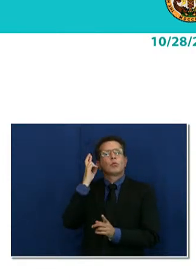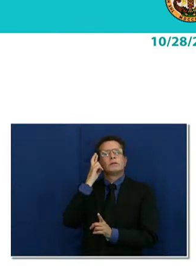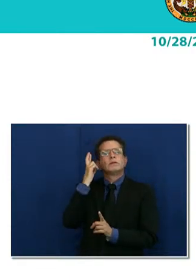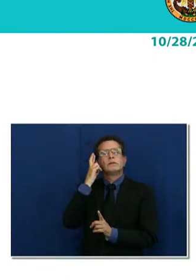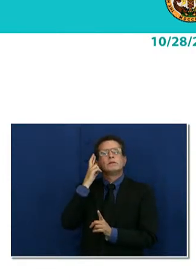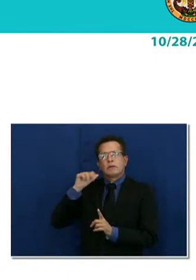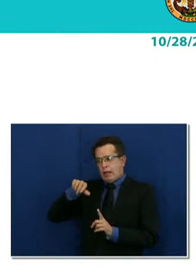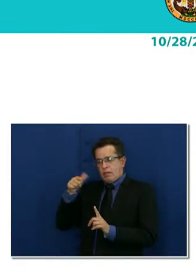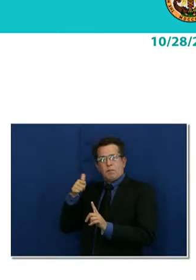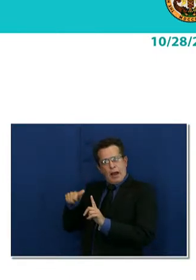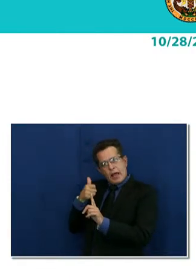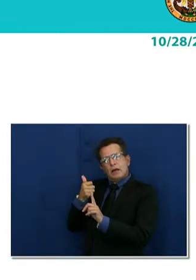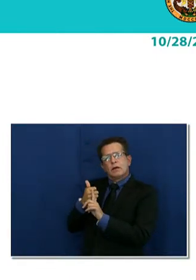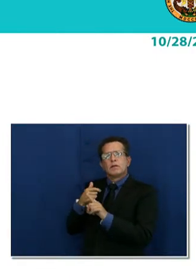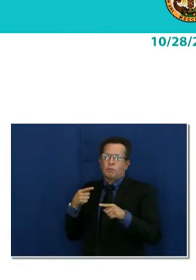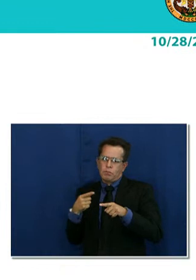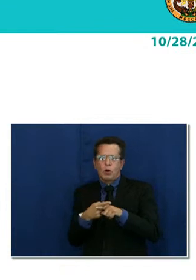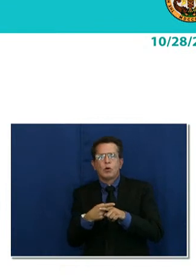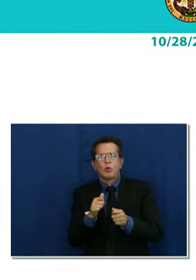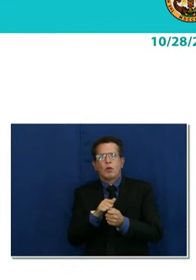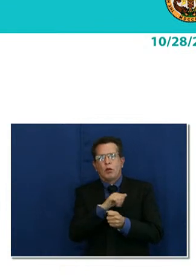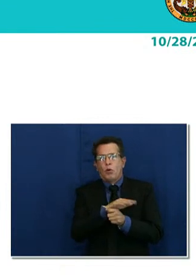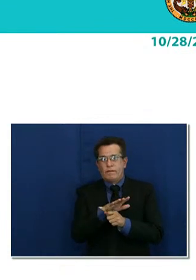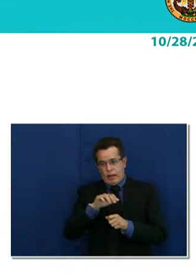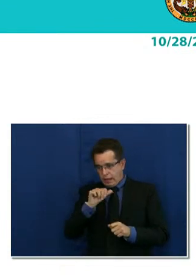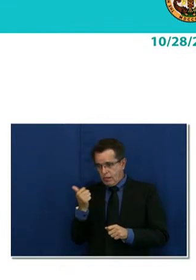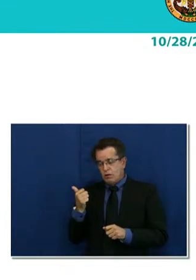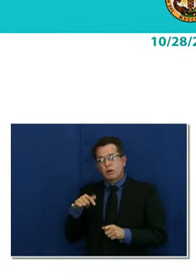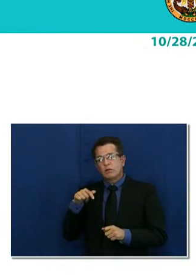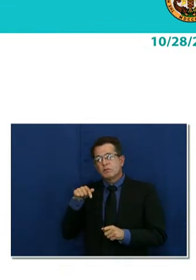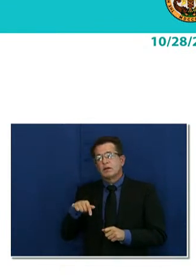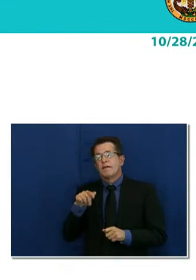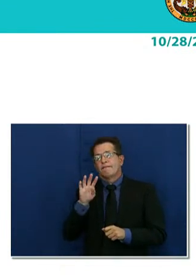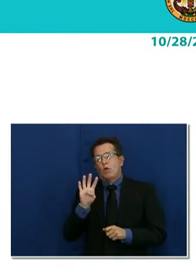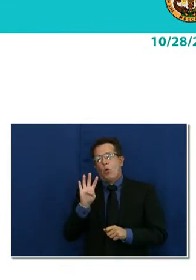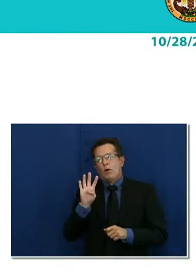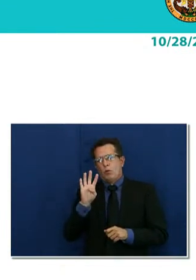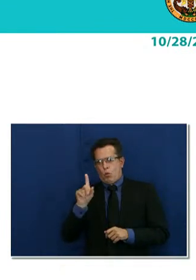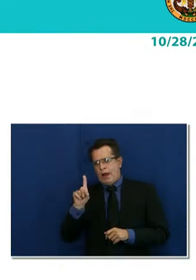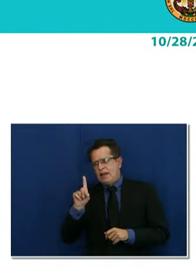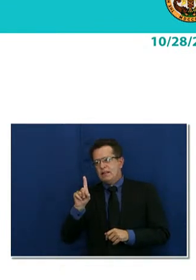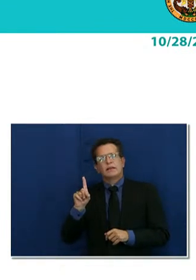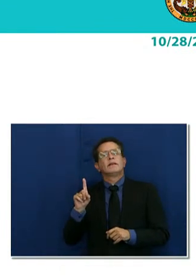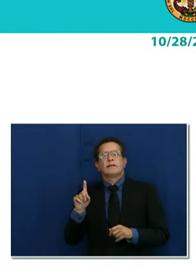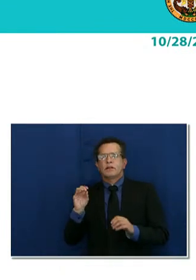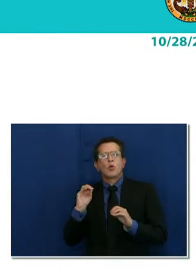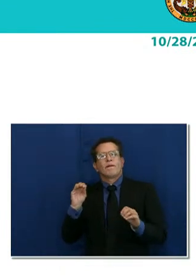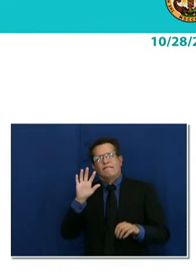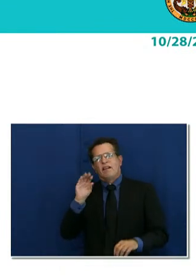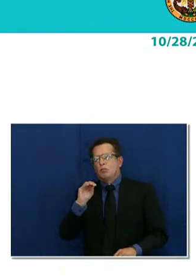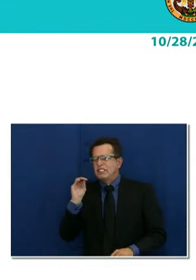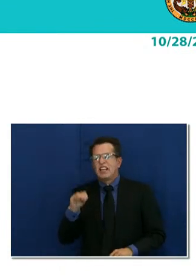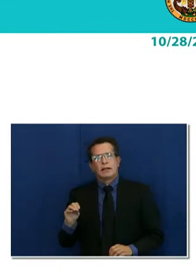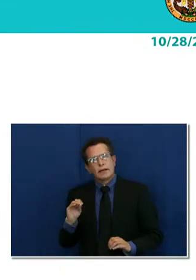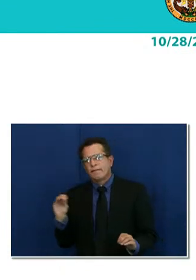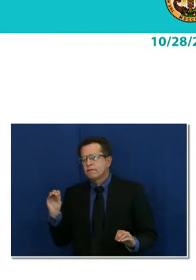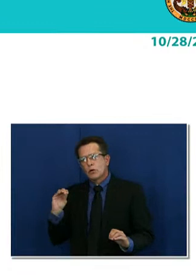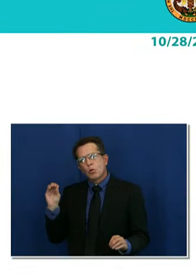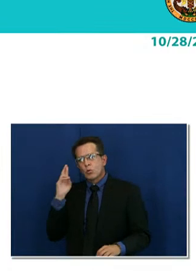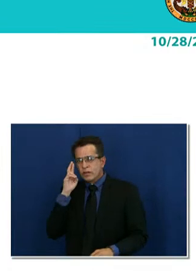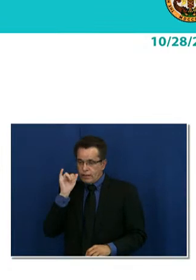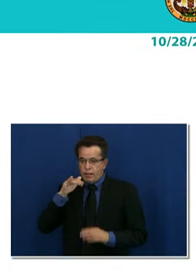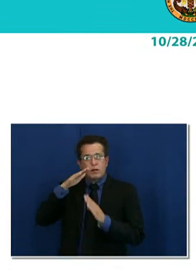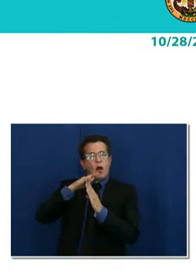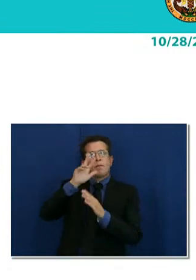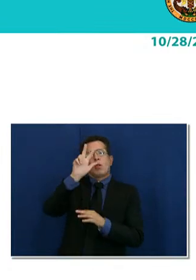and the remaining 41, or 5%, did not. The top 3 categories for the underlying medical